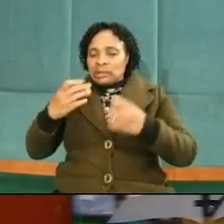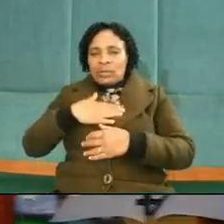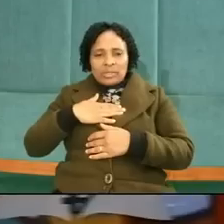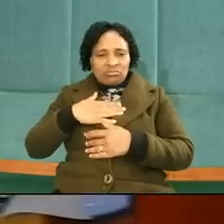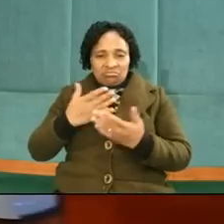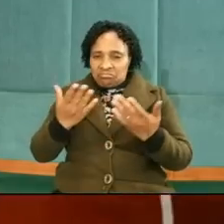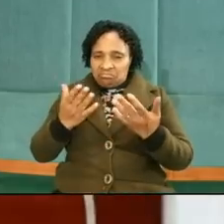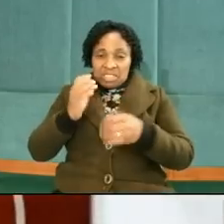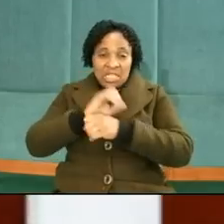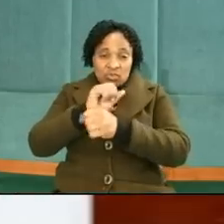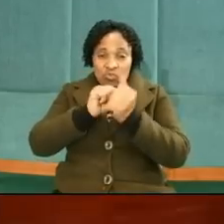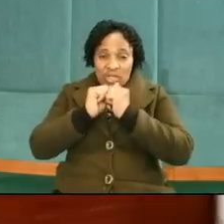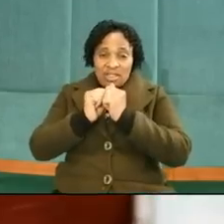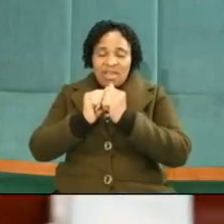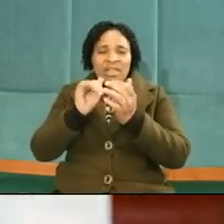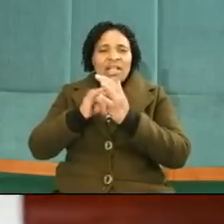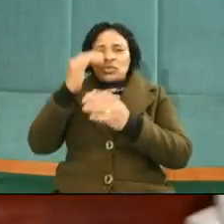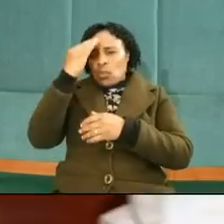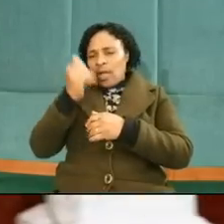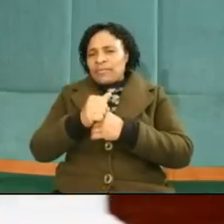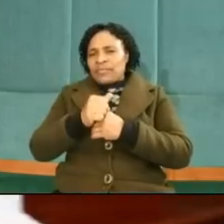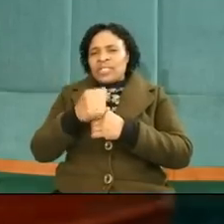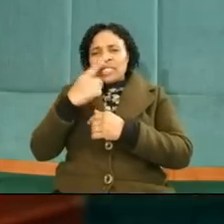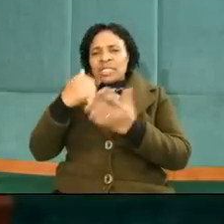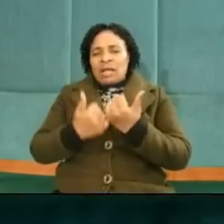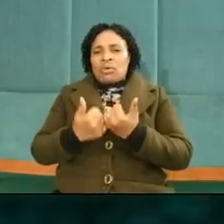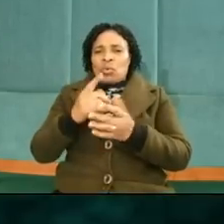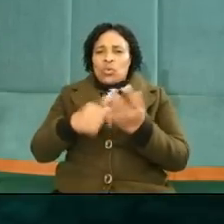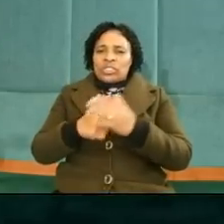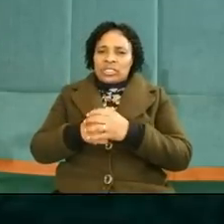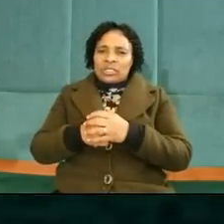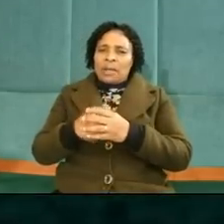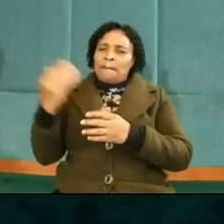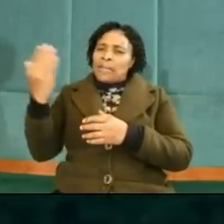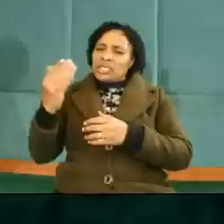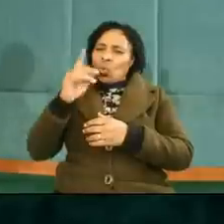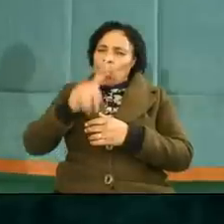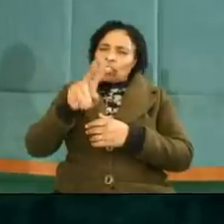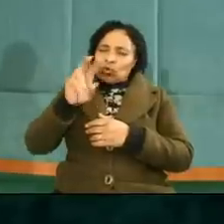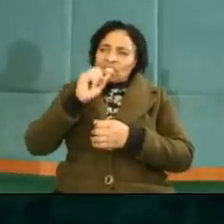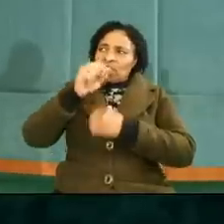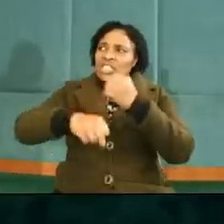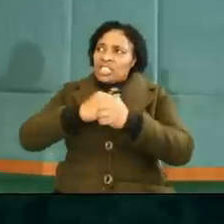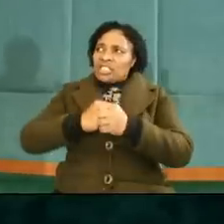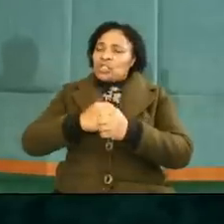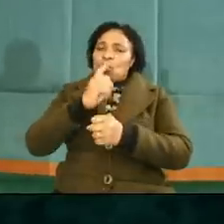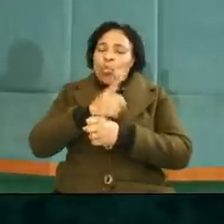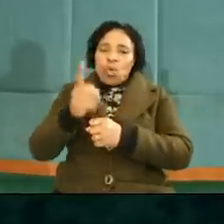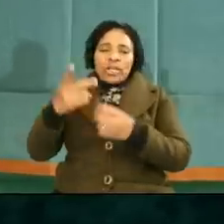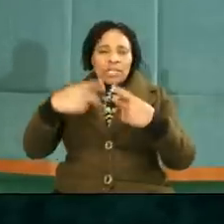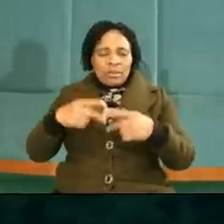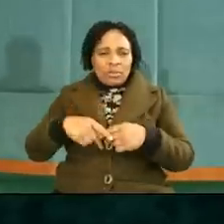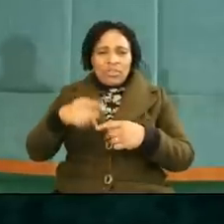It is for that reason why he sent Noah to preach for 120 years. To warn the people so that they can. It